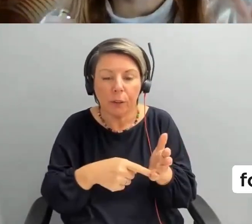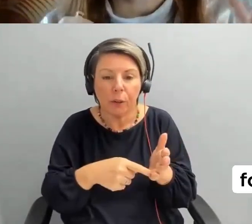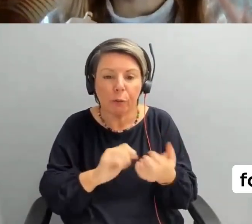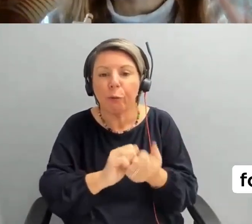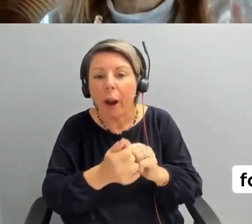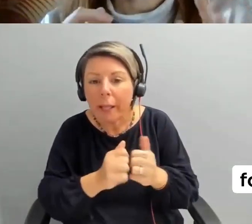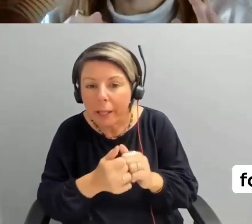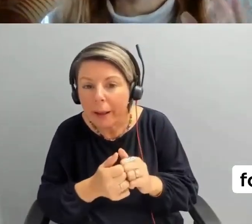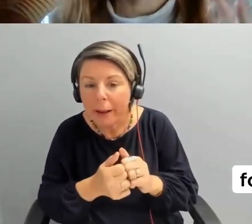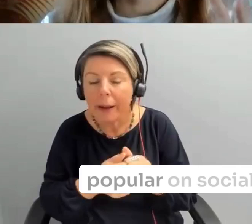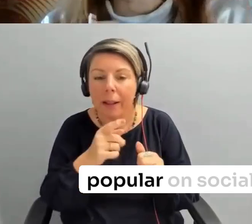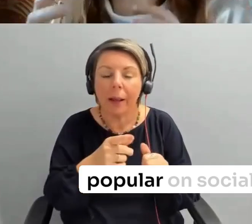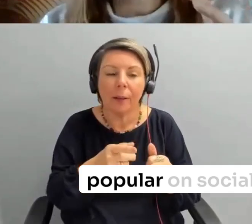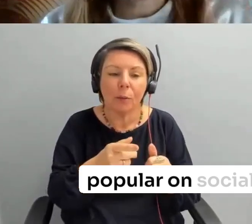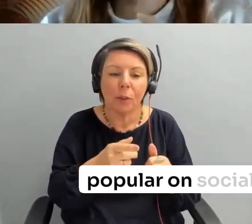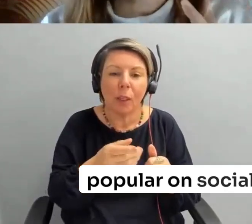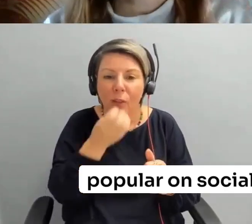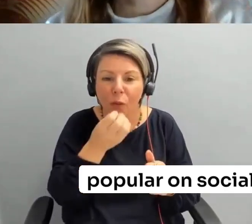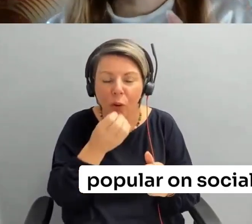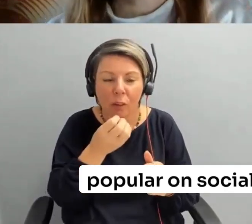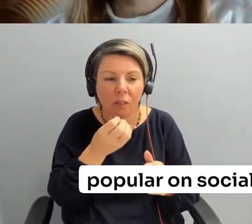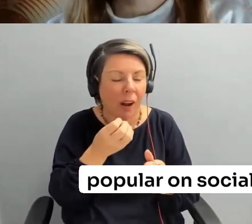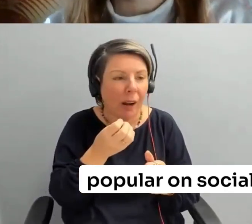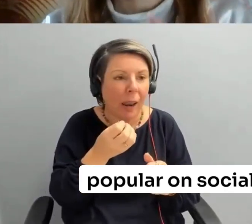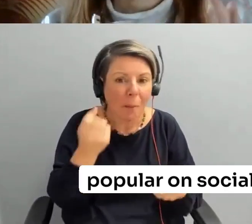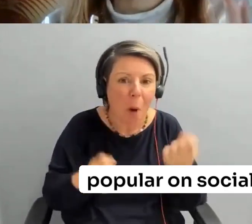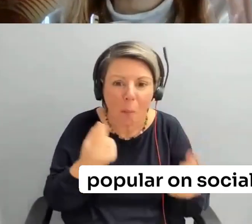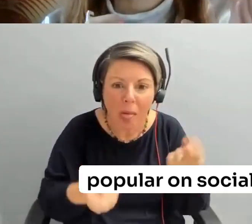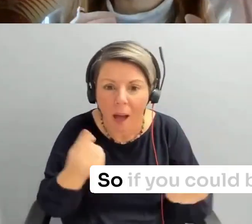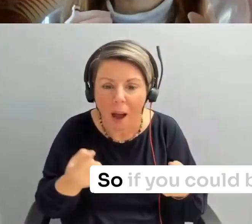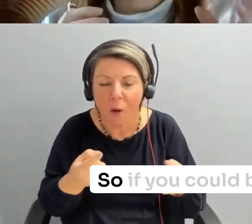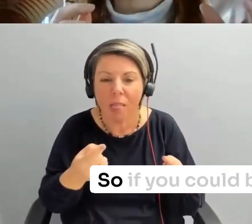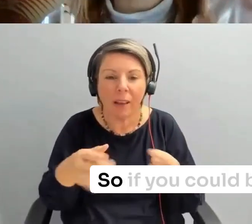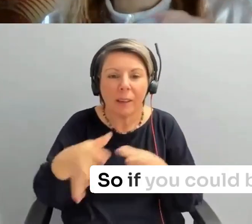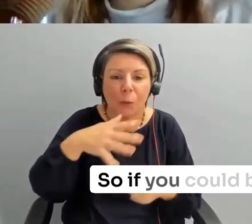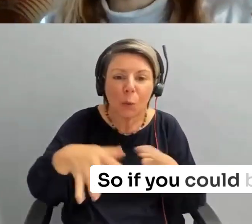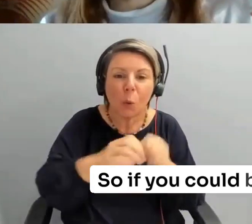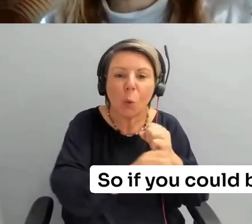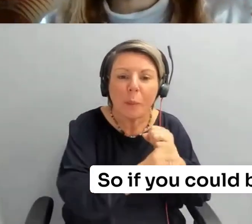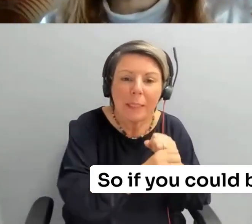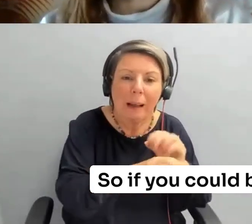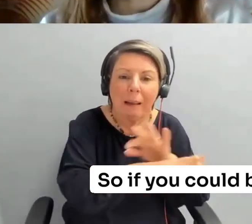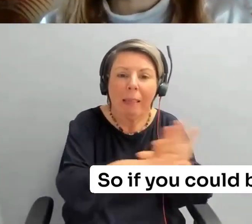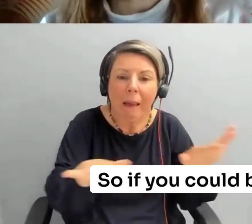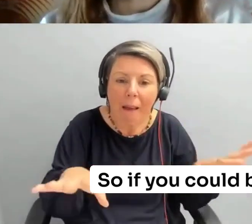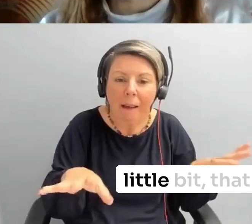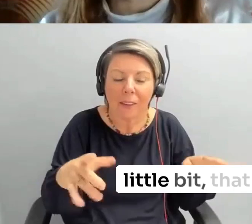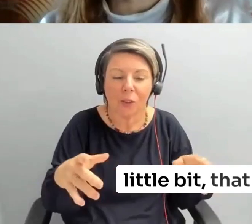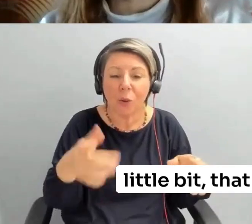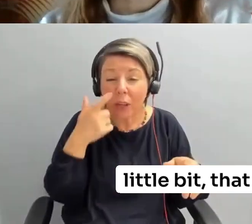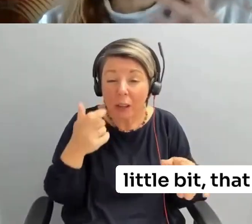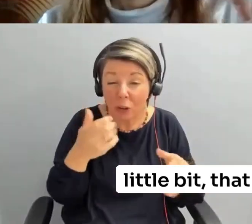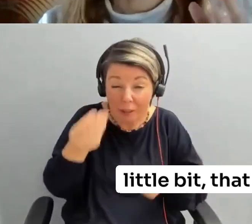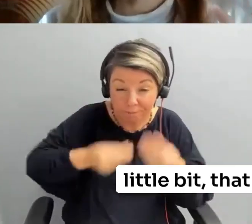friendly foods is very popular on like social media and things like that. So if you could bring some clarity to that a little